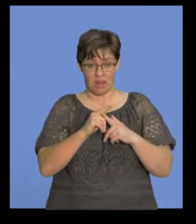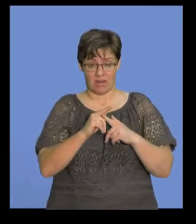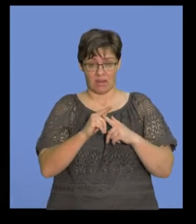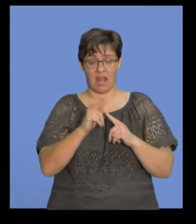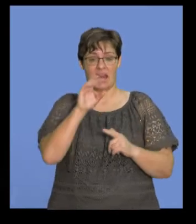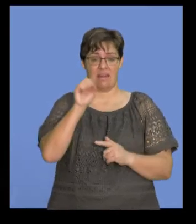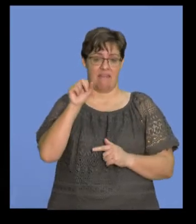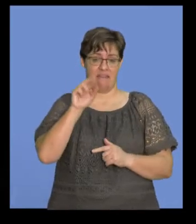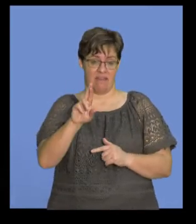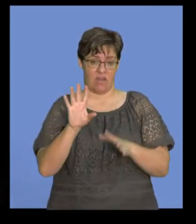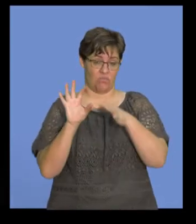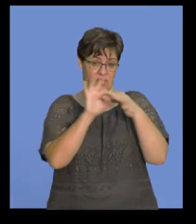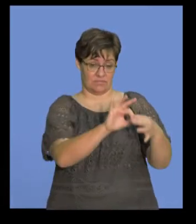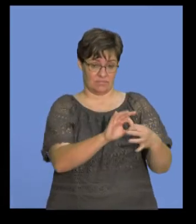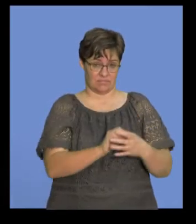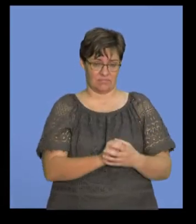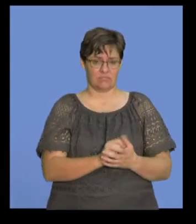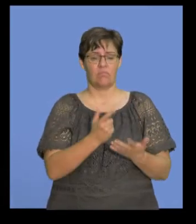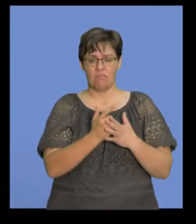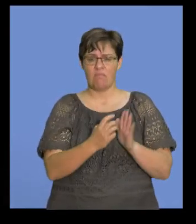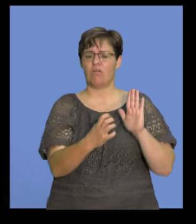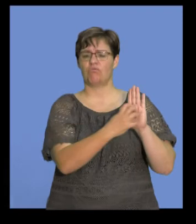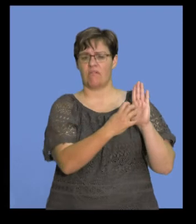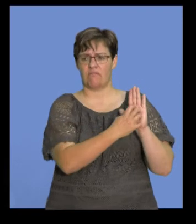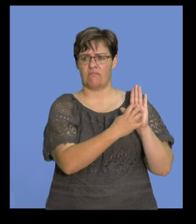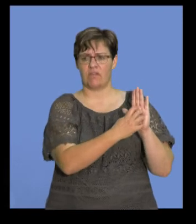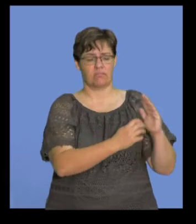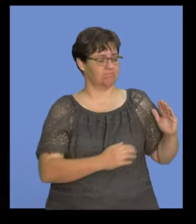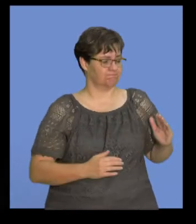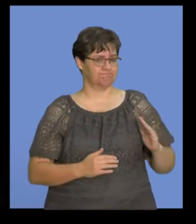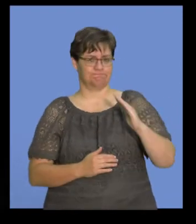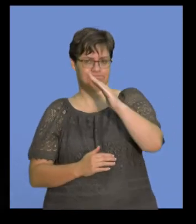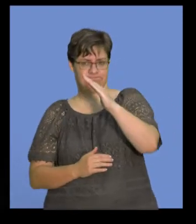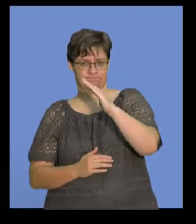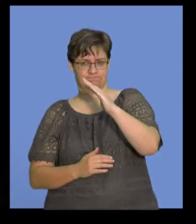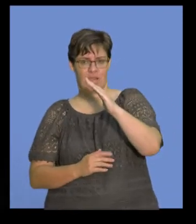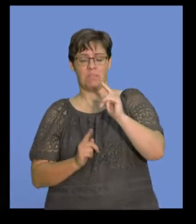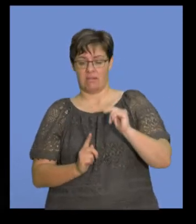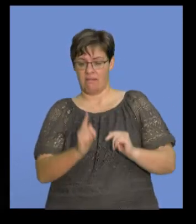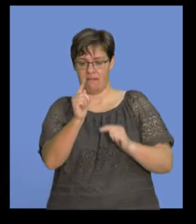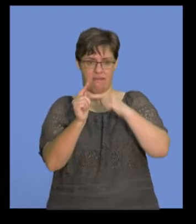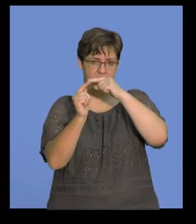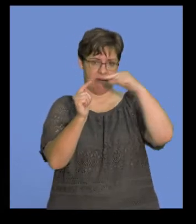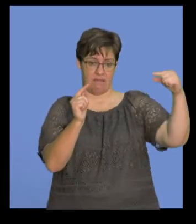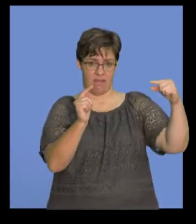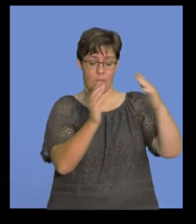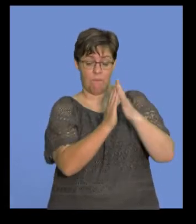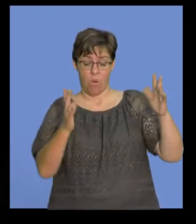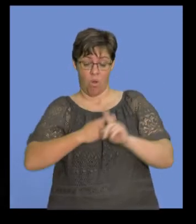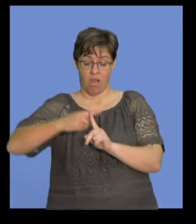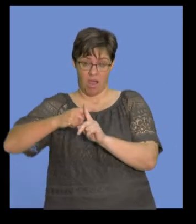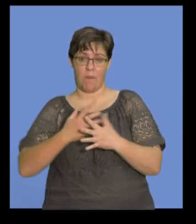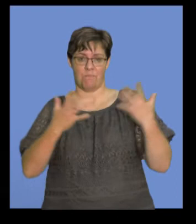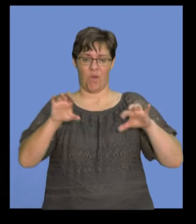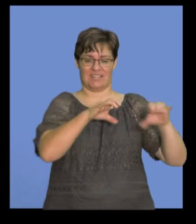lines represent linear relationships. So as I indicated that if you have a graph with a straight line, it shows you a